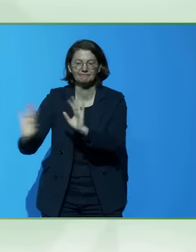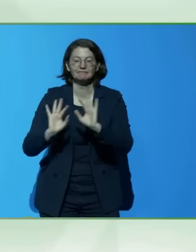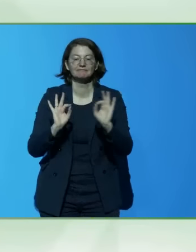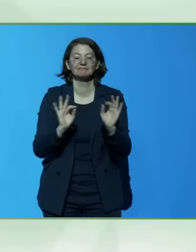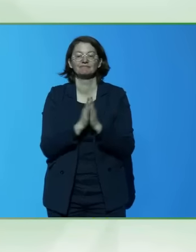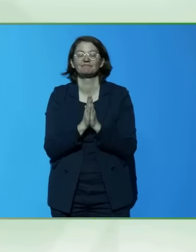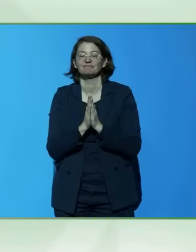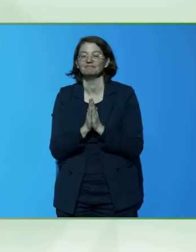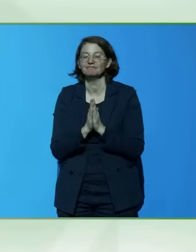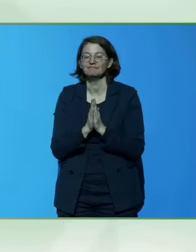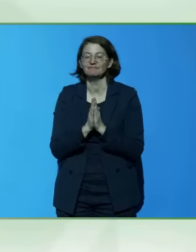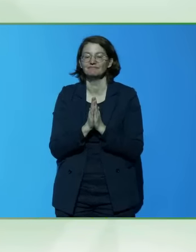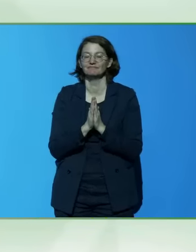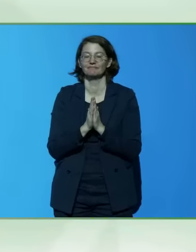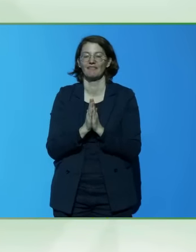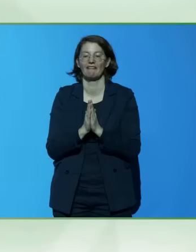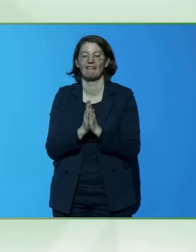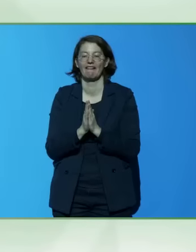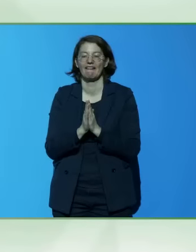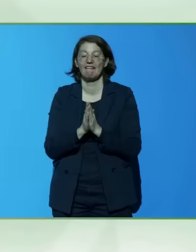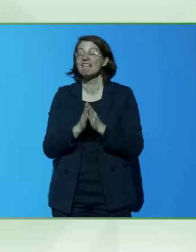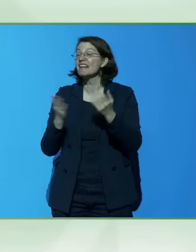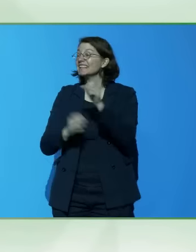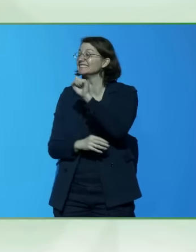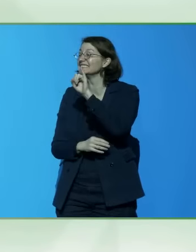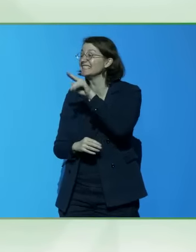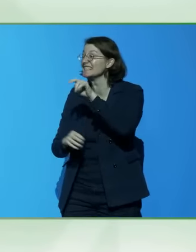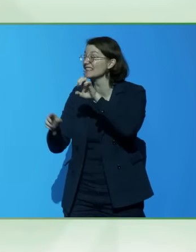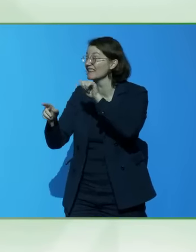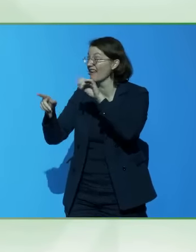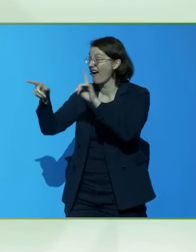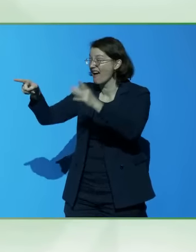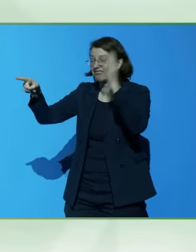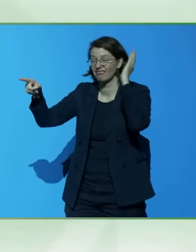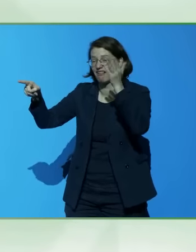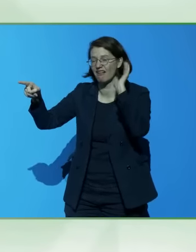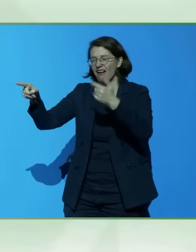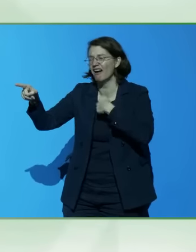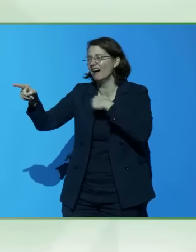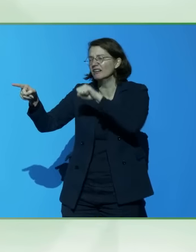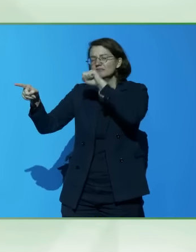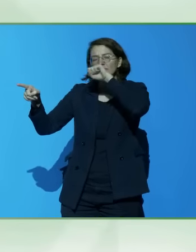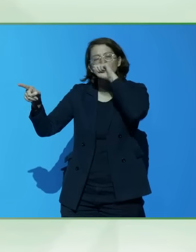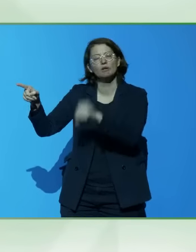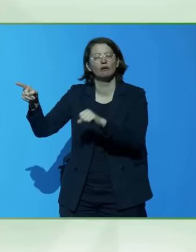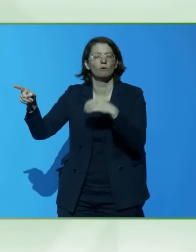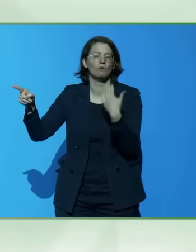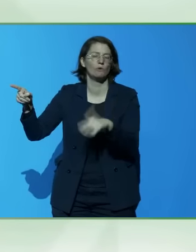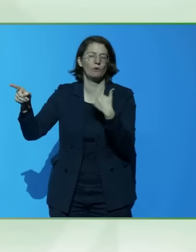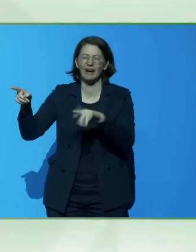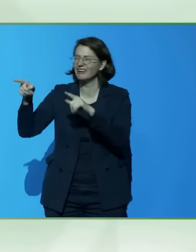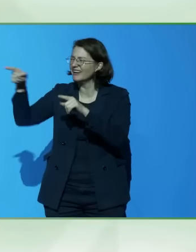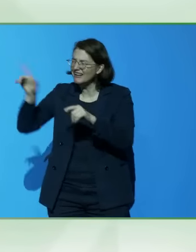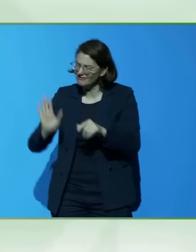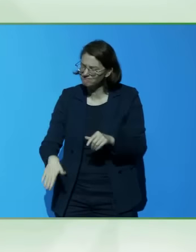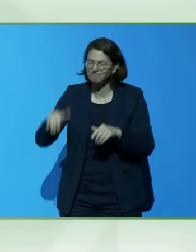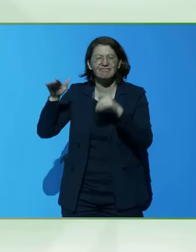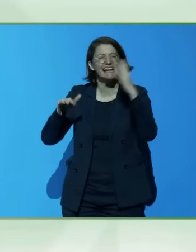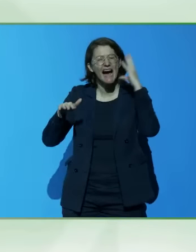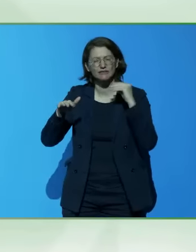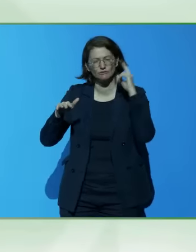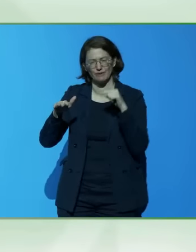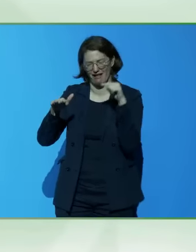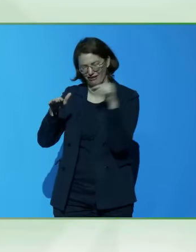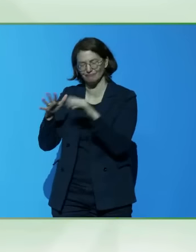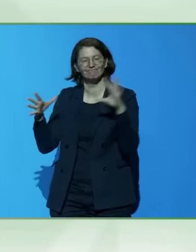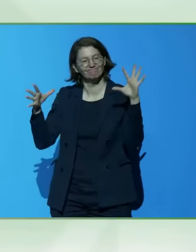Sinead, I love what you said. Lived experience is intellectual property. So let's turn to our sign language interpreters and